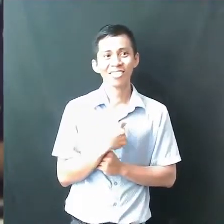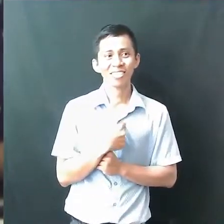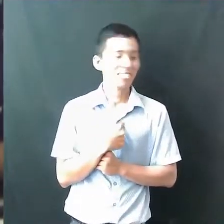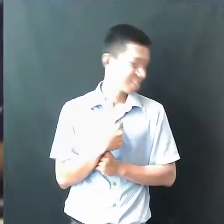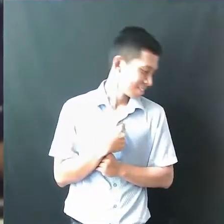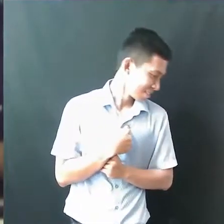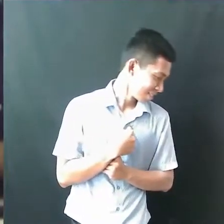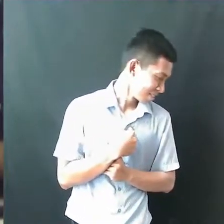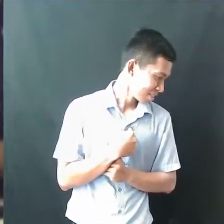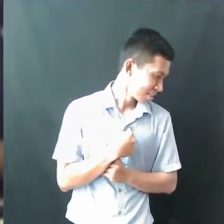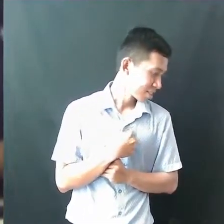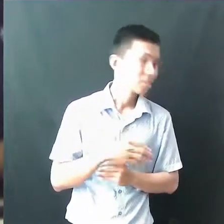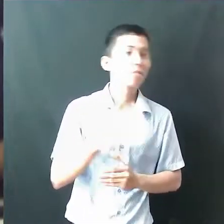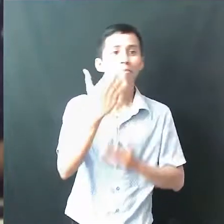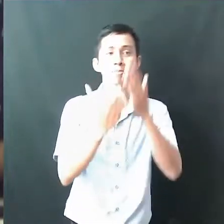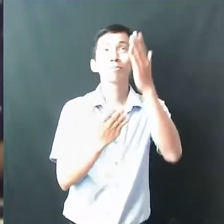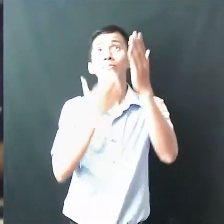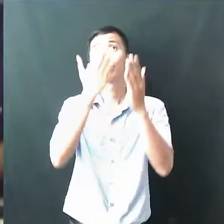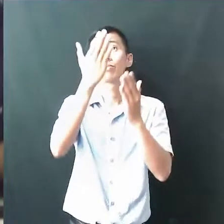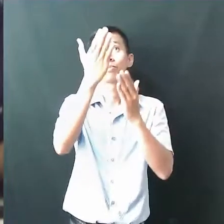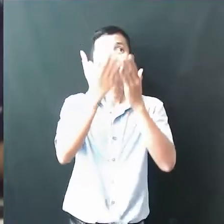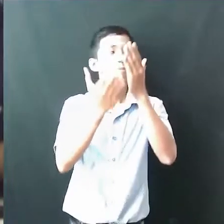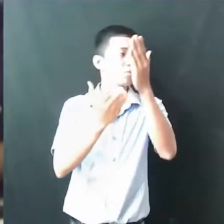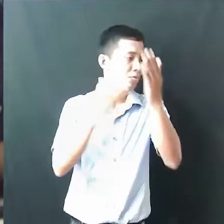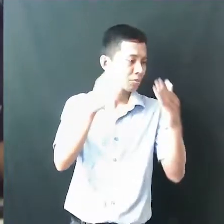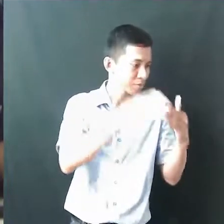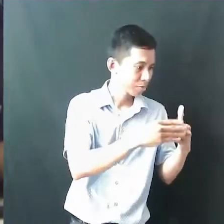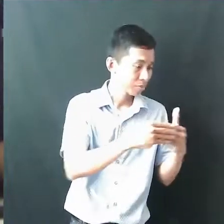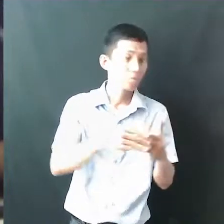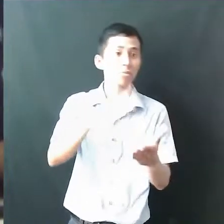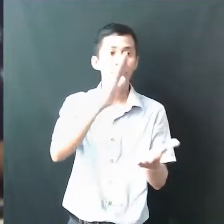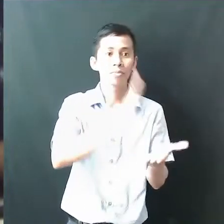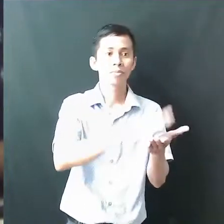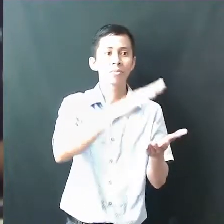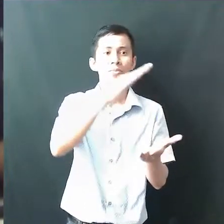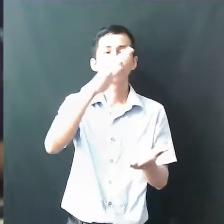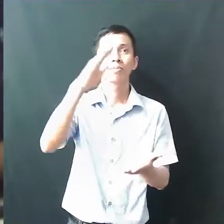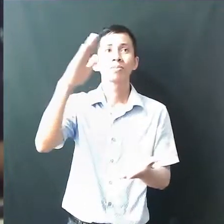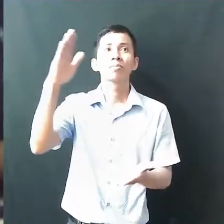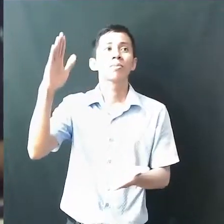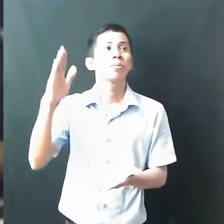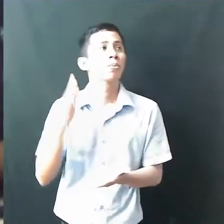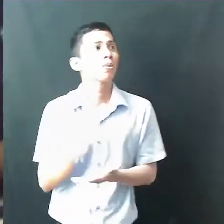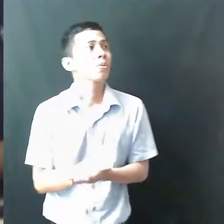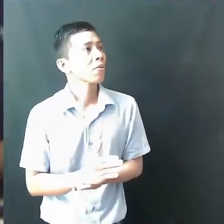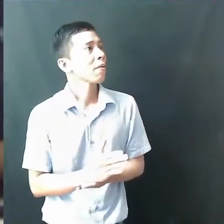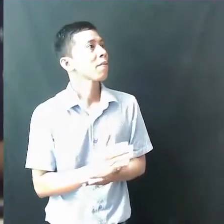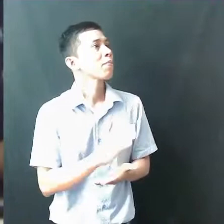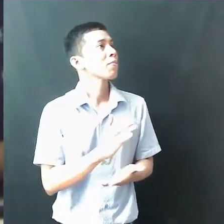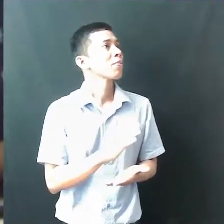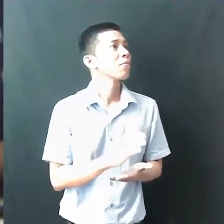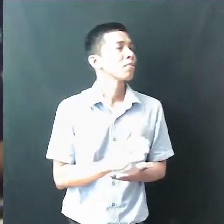hay. Certainly he laid his glory down.